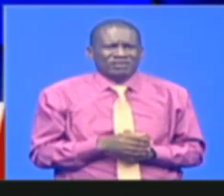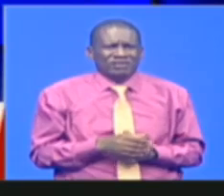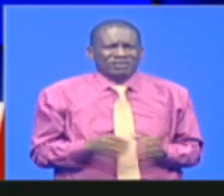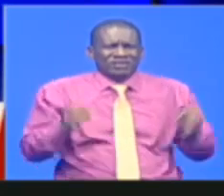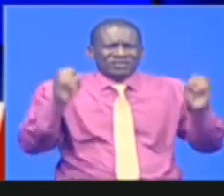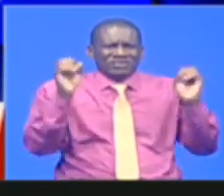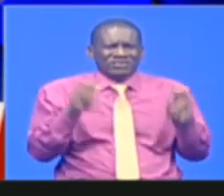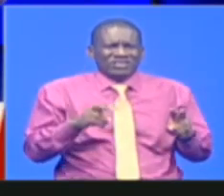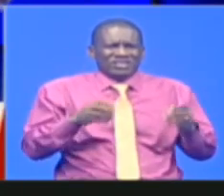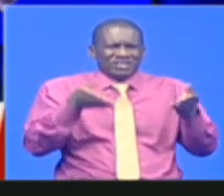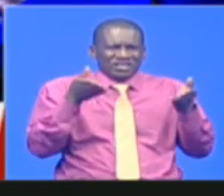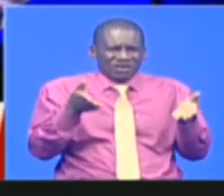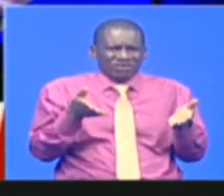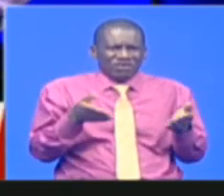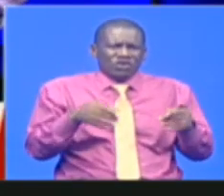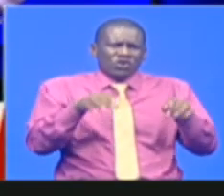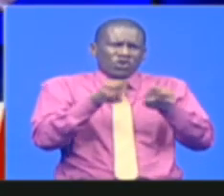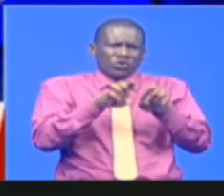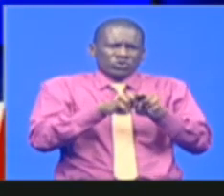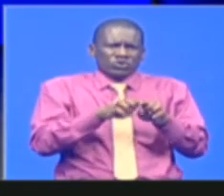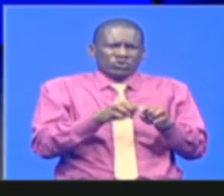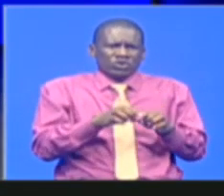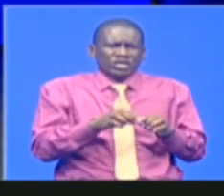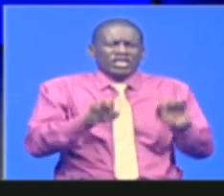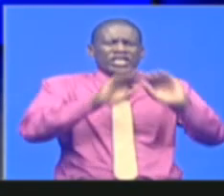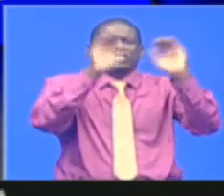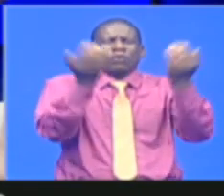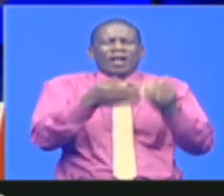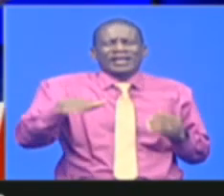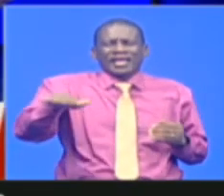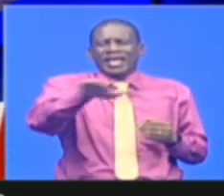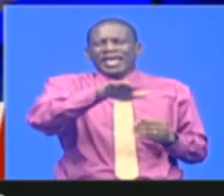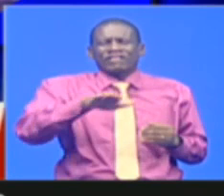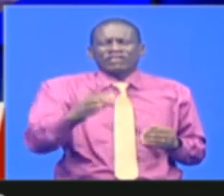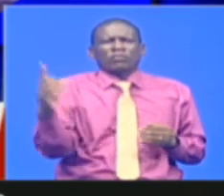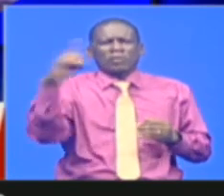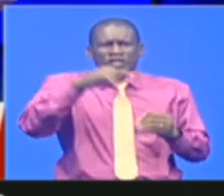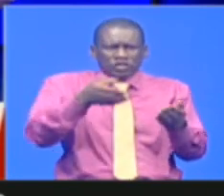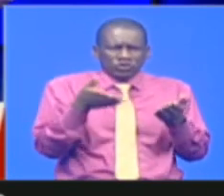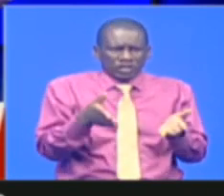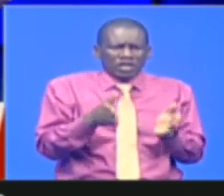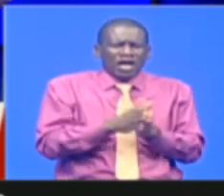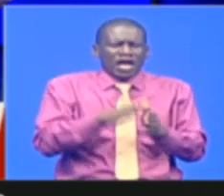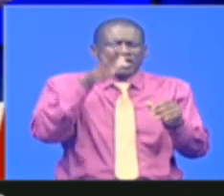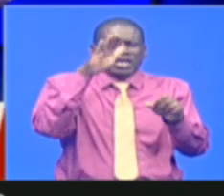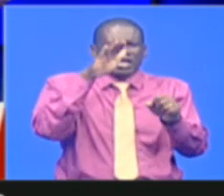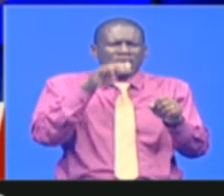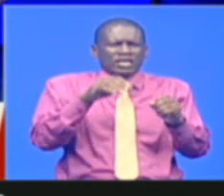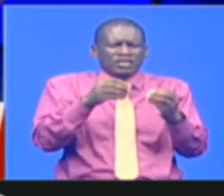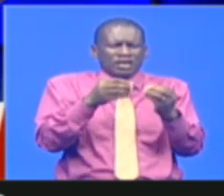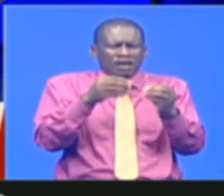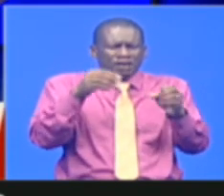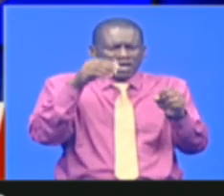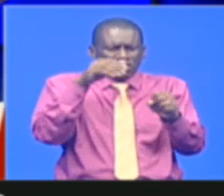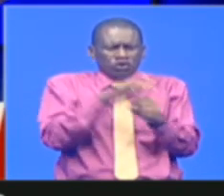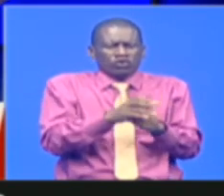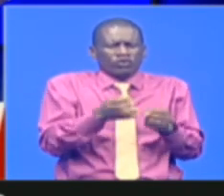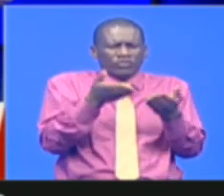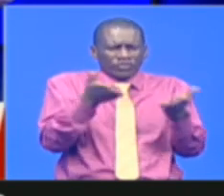Now, it is also World Environment Day today, and much of the world is choking in